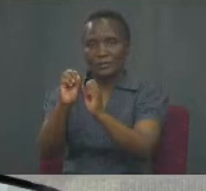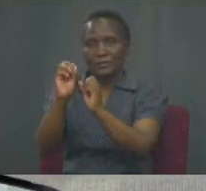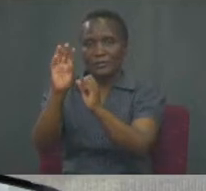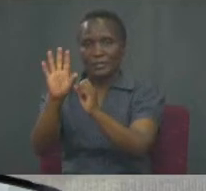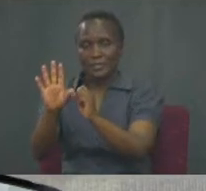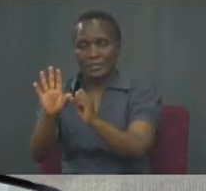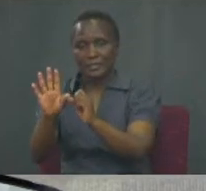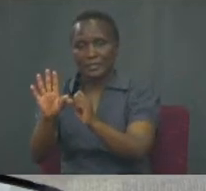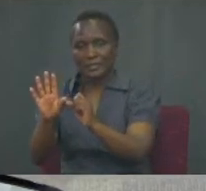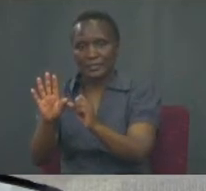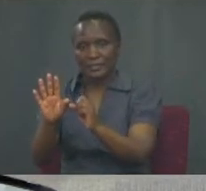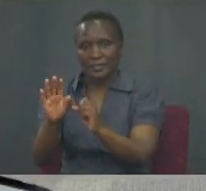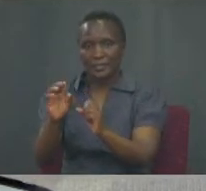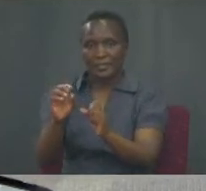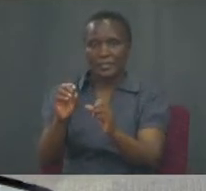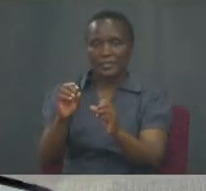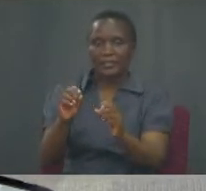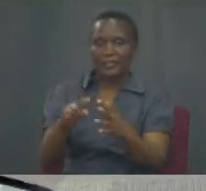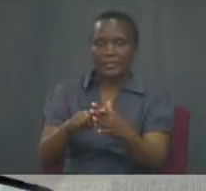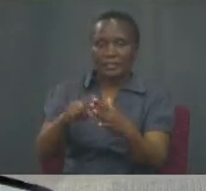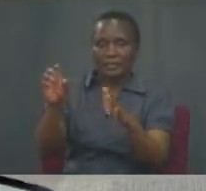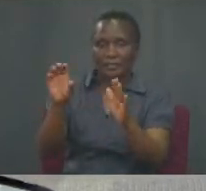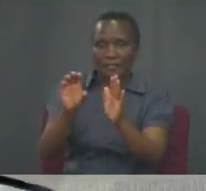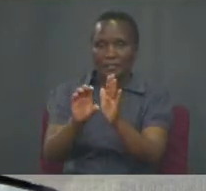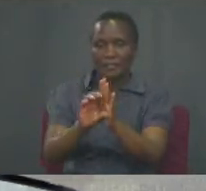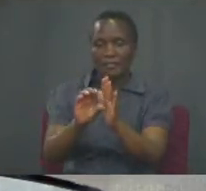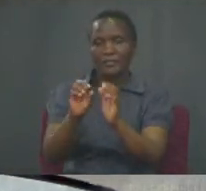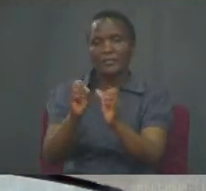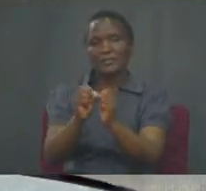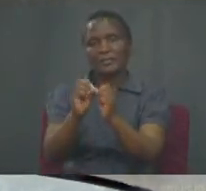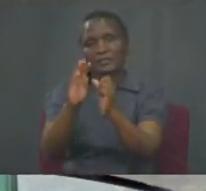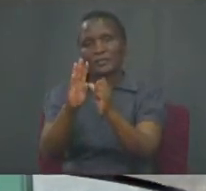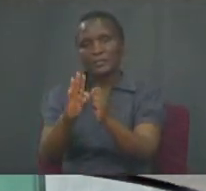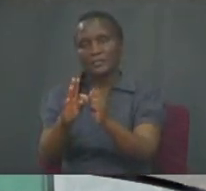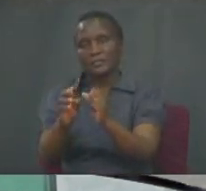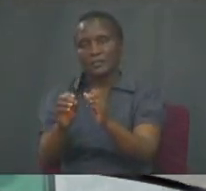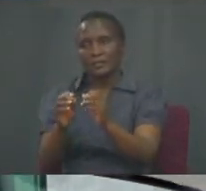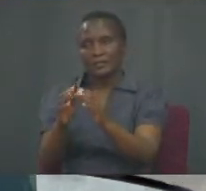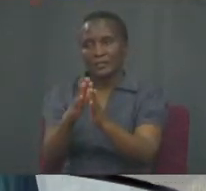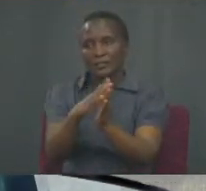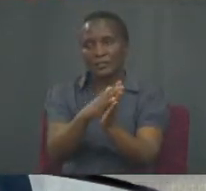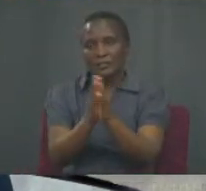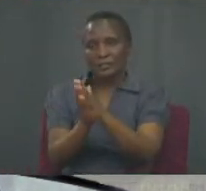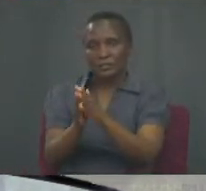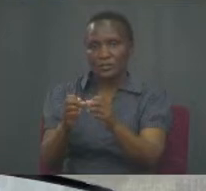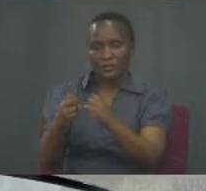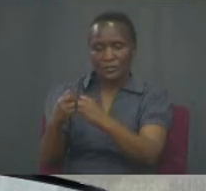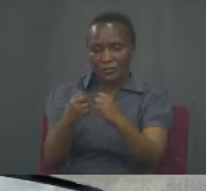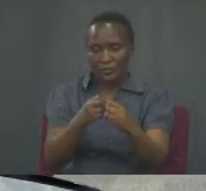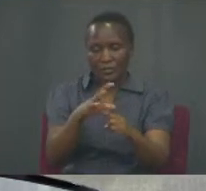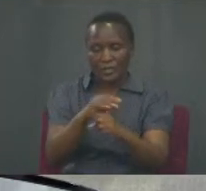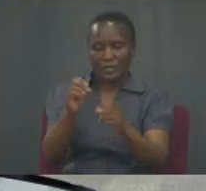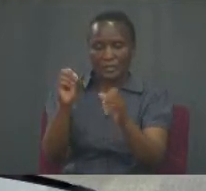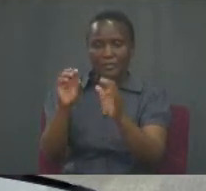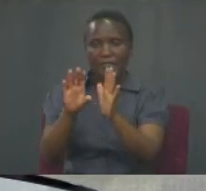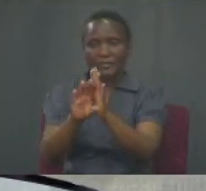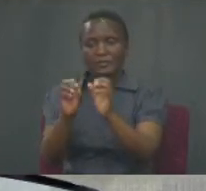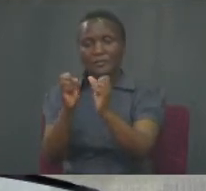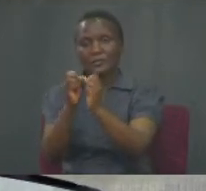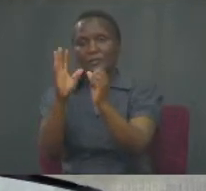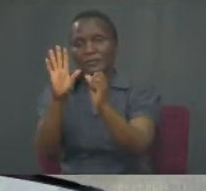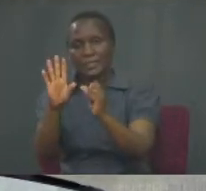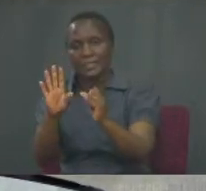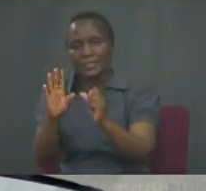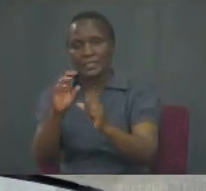war. And Exodus 15 is a song celebrating victory of the war. And chapter 15